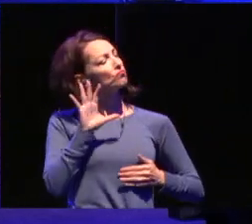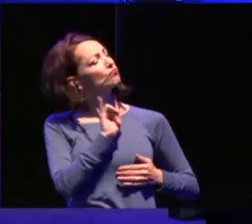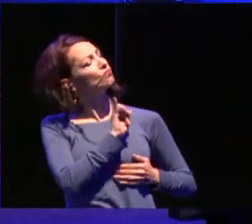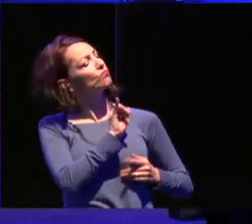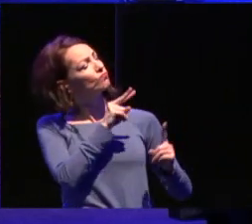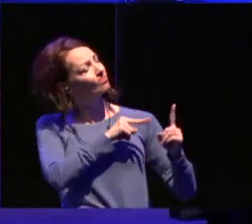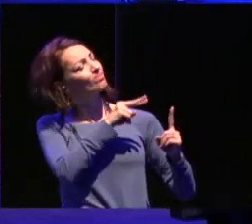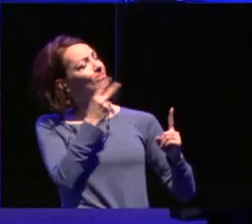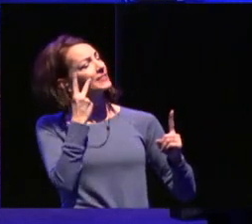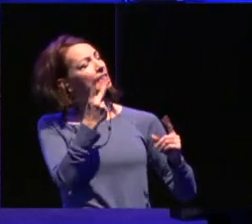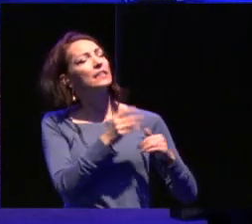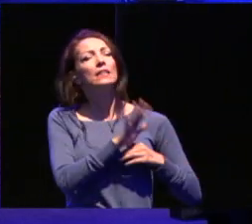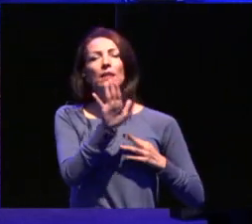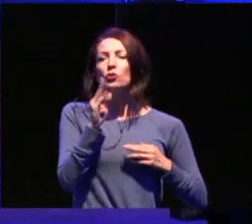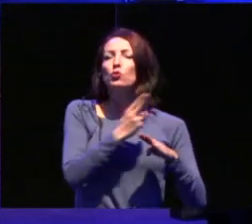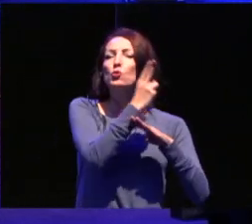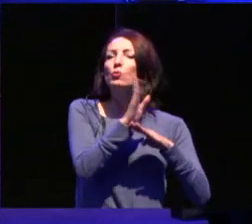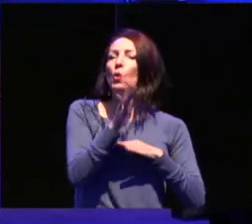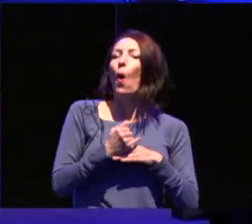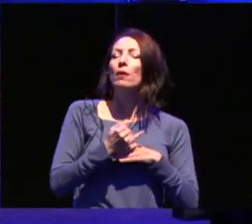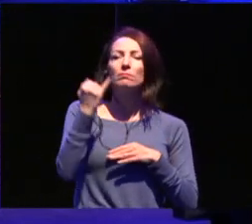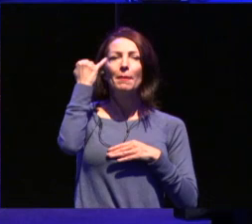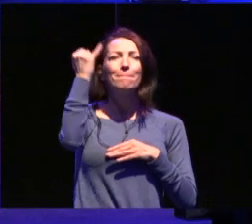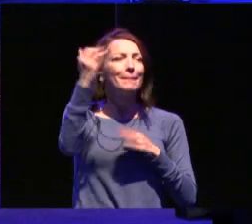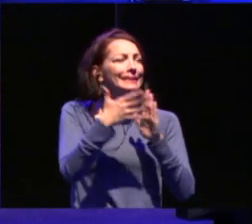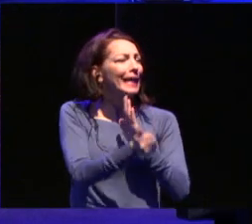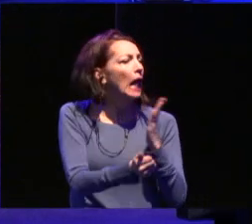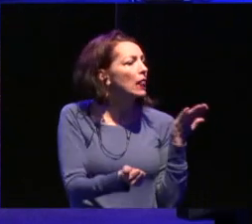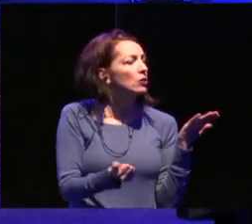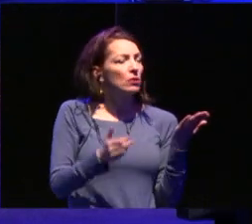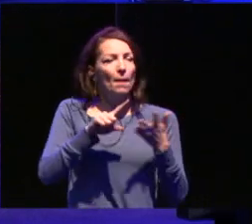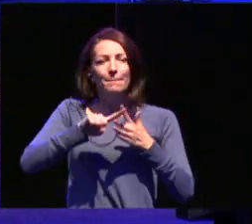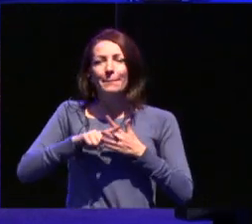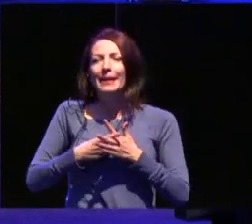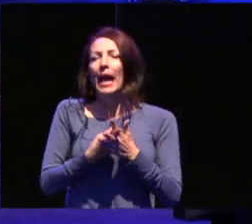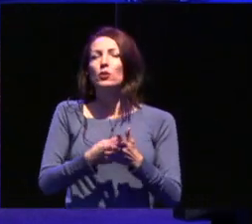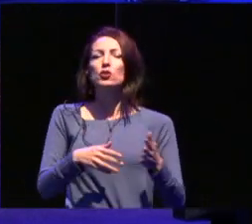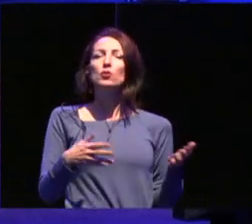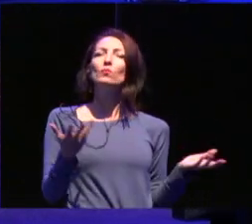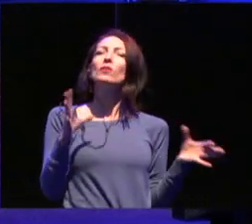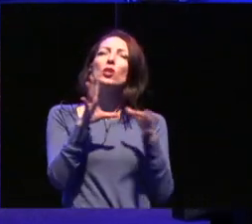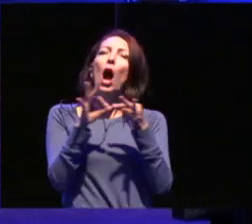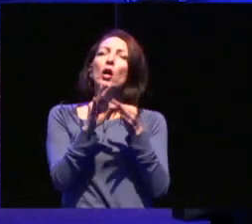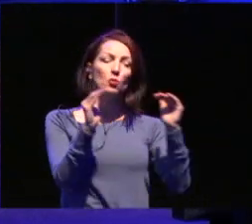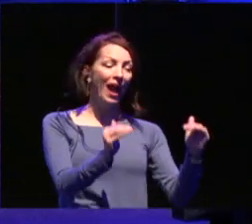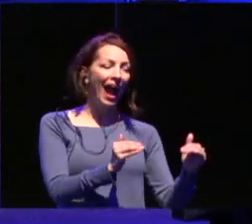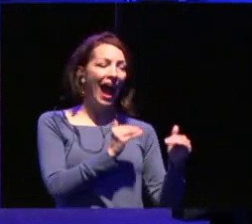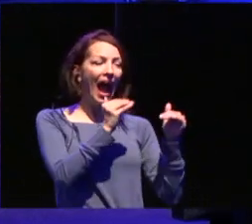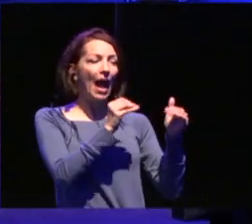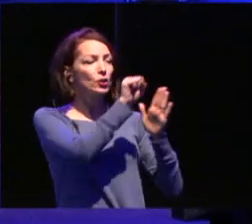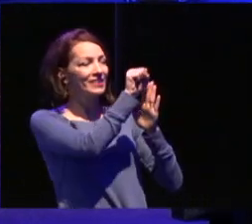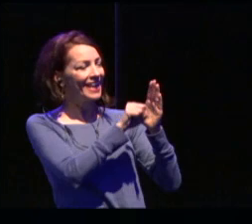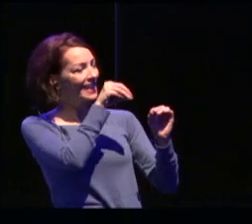and you use your imaginal skill to begin to talk to a higher state within